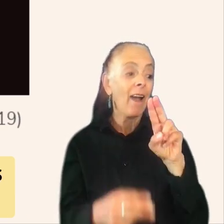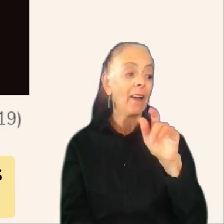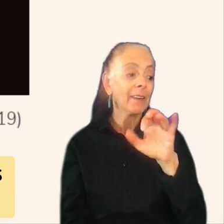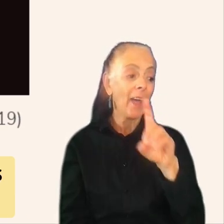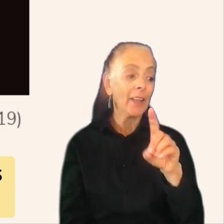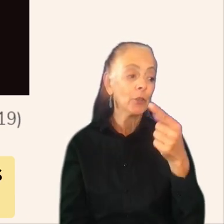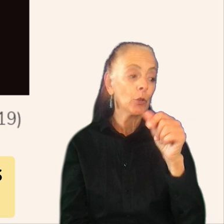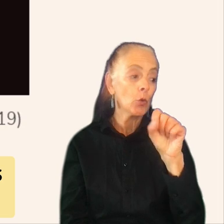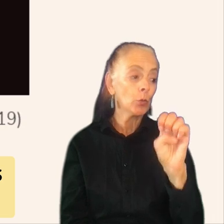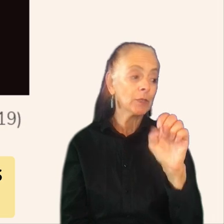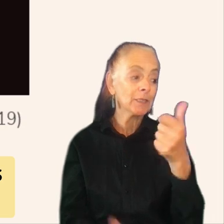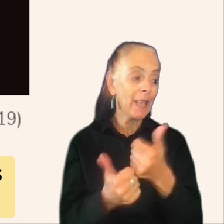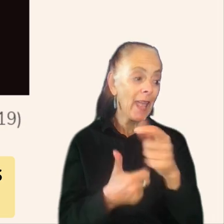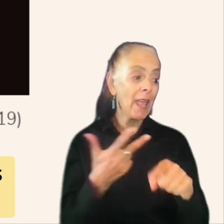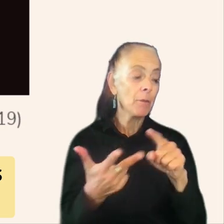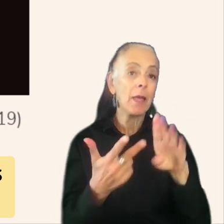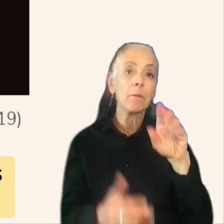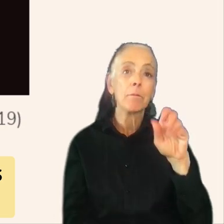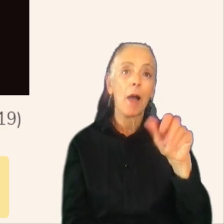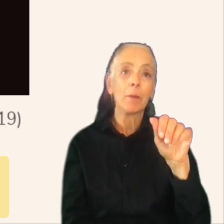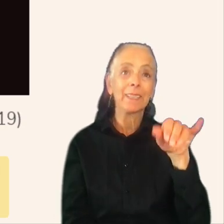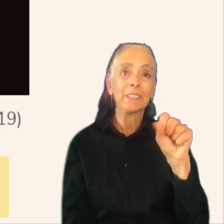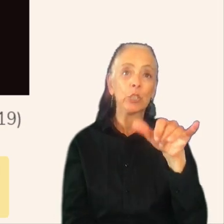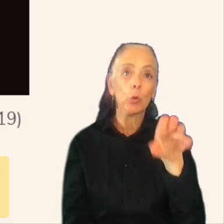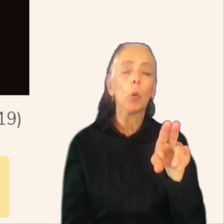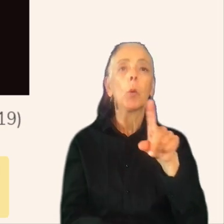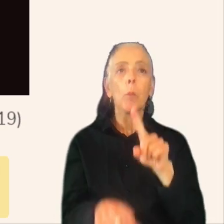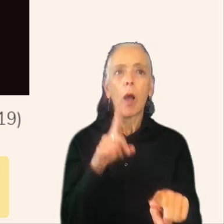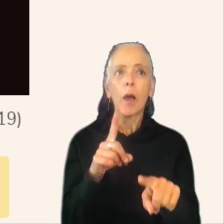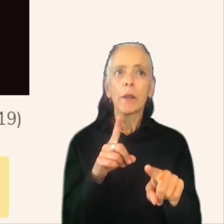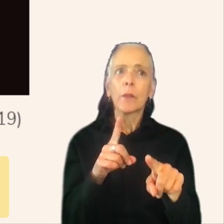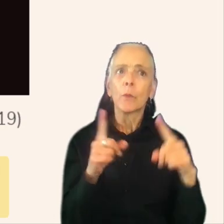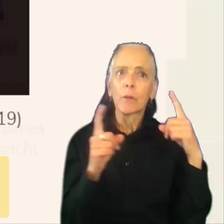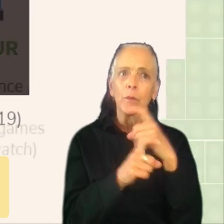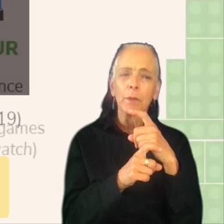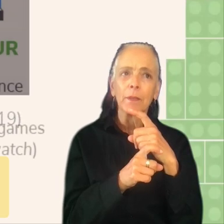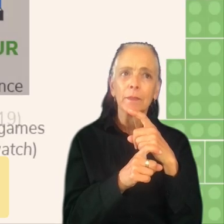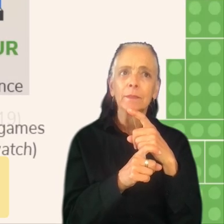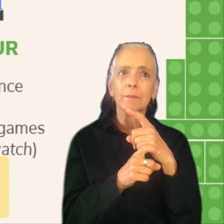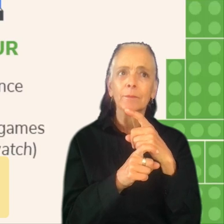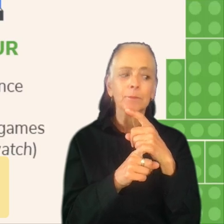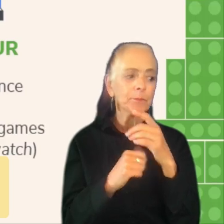You, but with controls that were quite easy to learn, even for people who don't usually play video games.